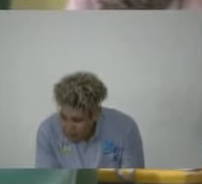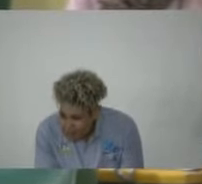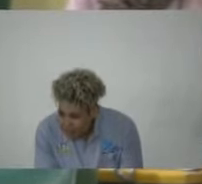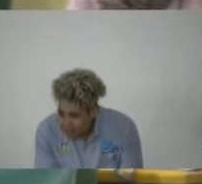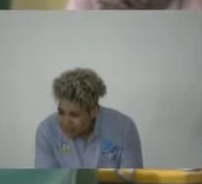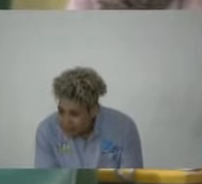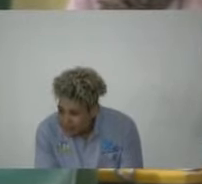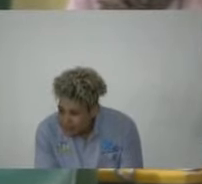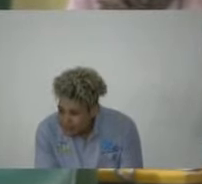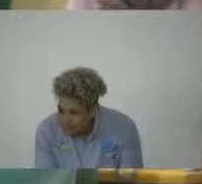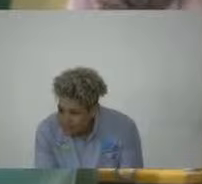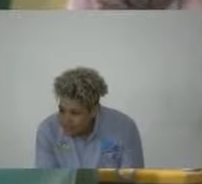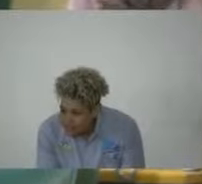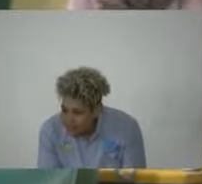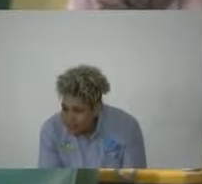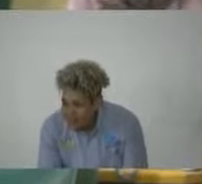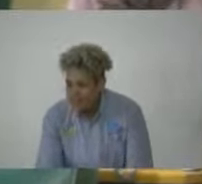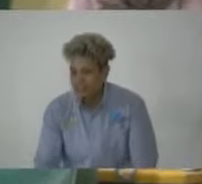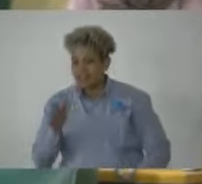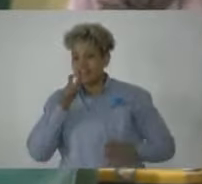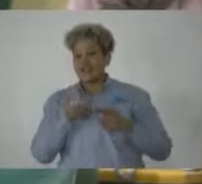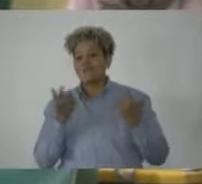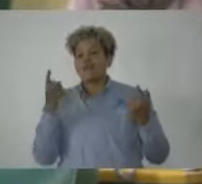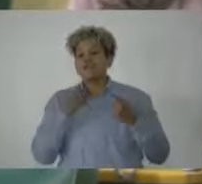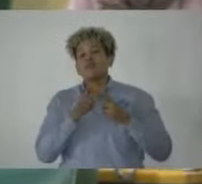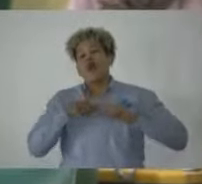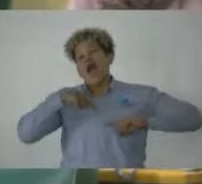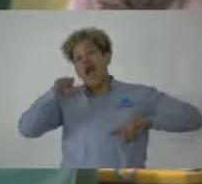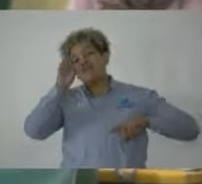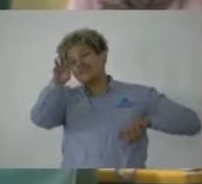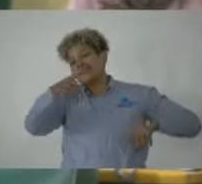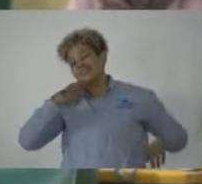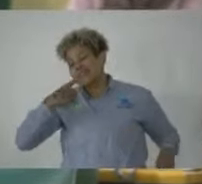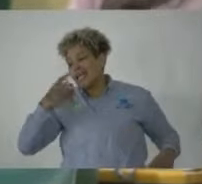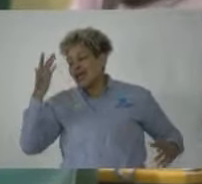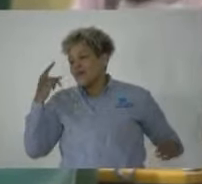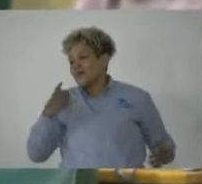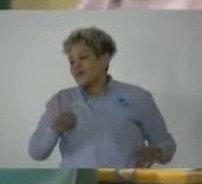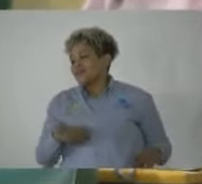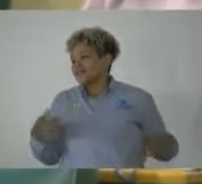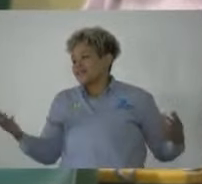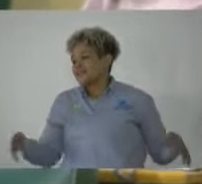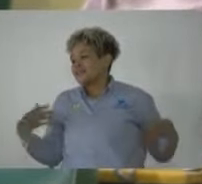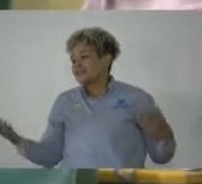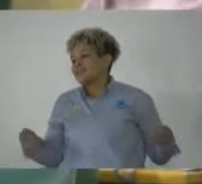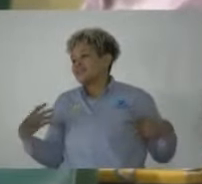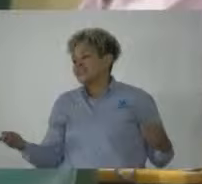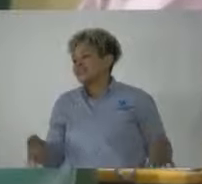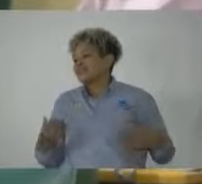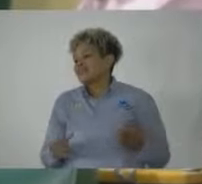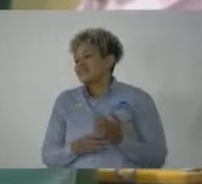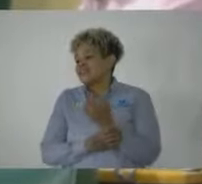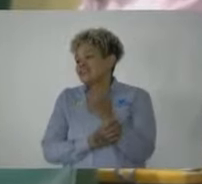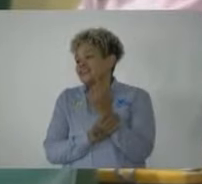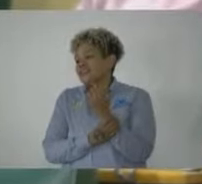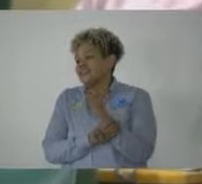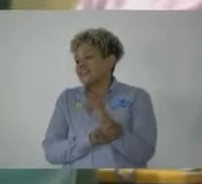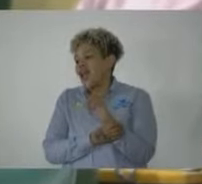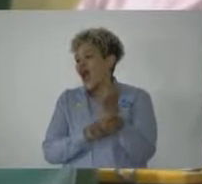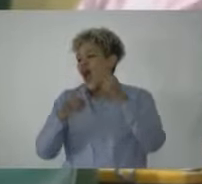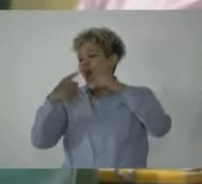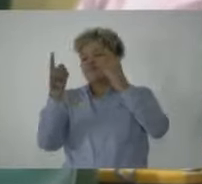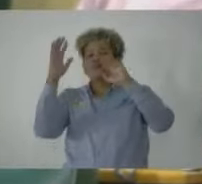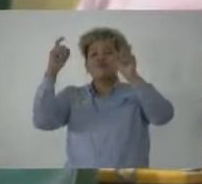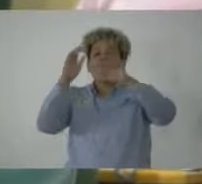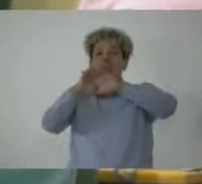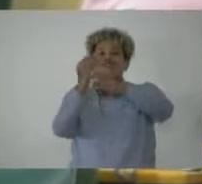this is not a major point, but it's one that has to point out, Madam Speaker, because this creep, the opposition spokesman on